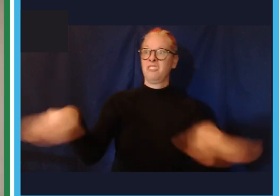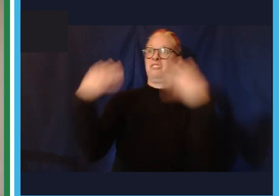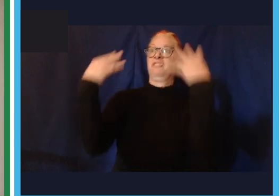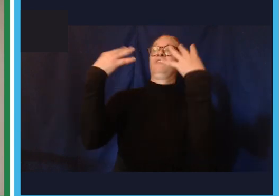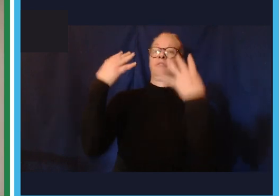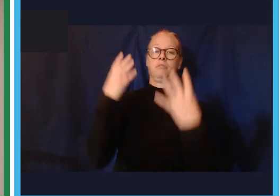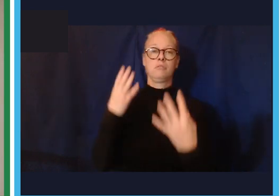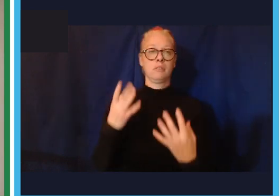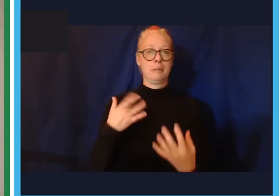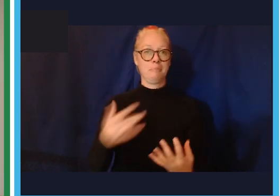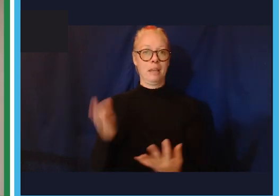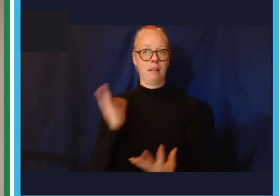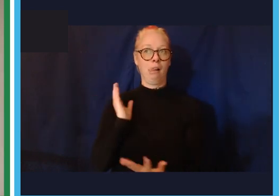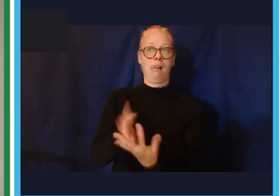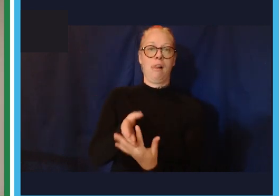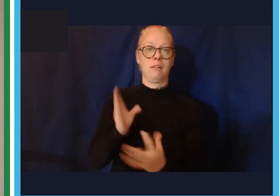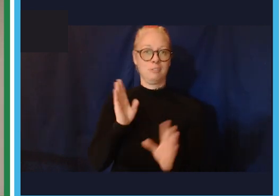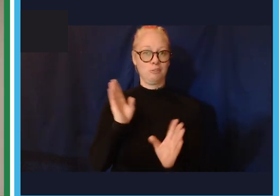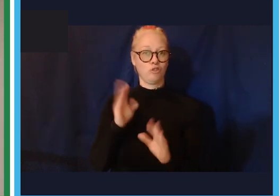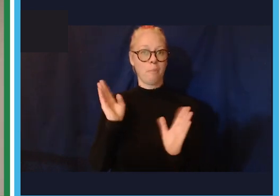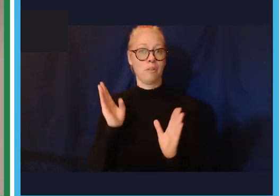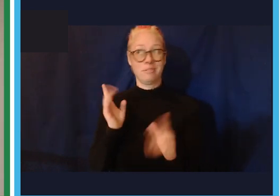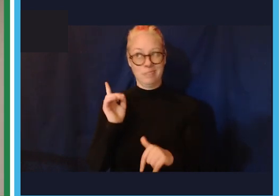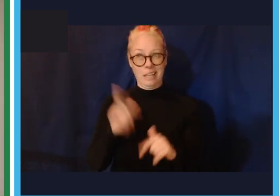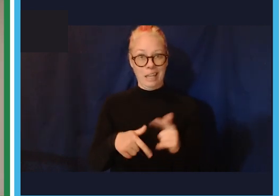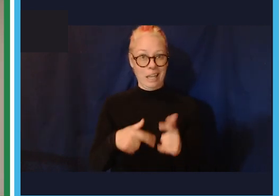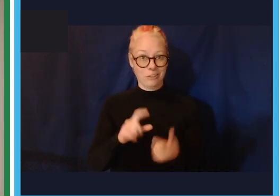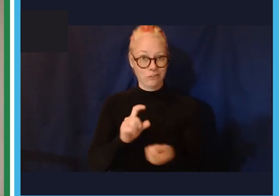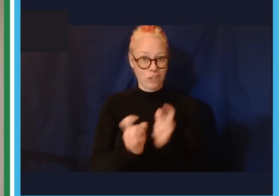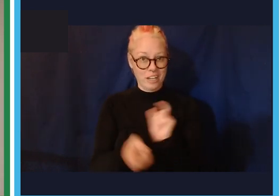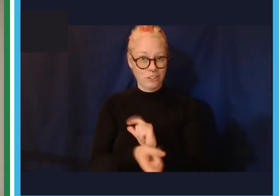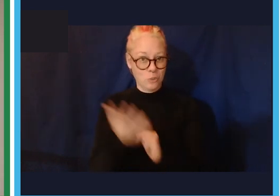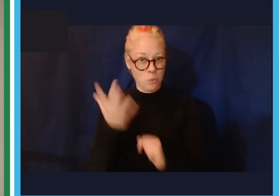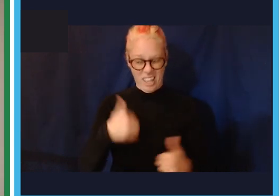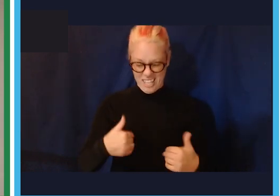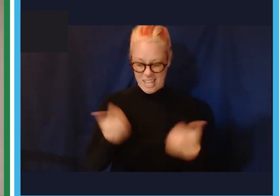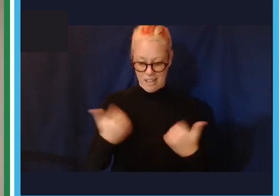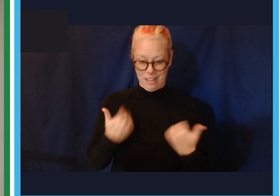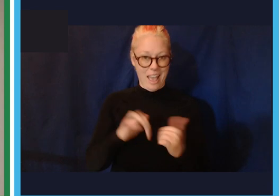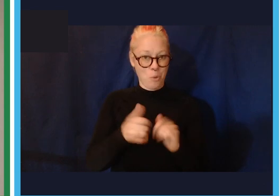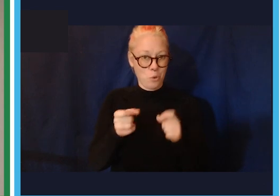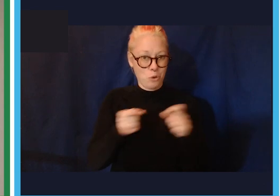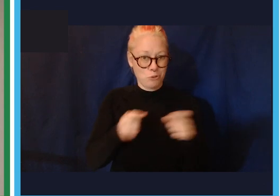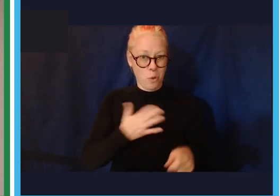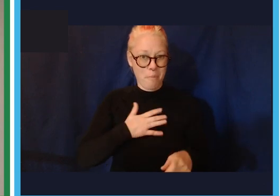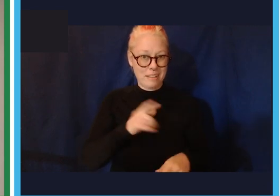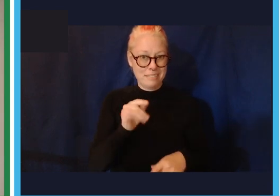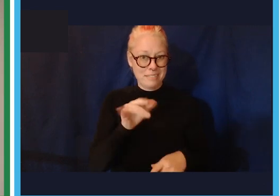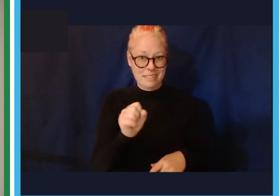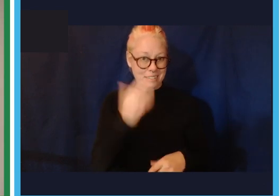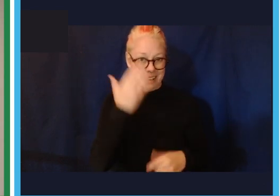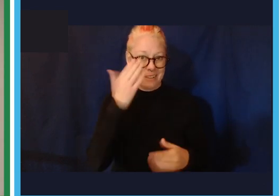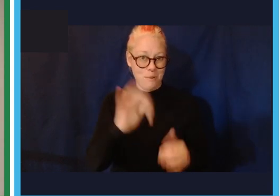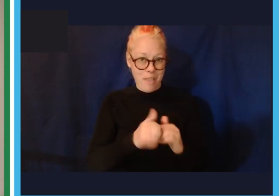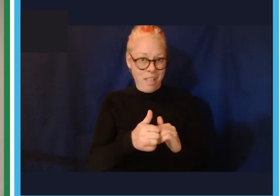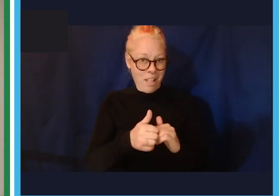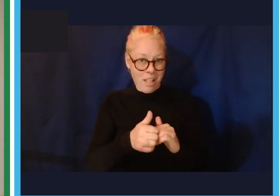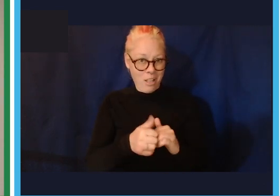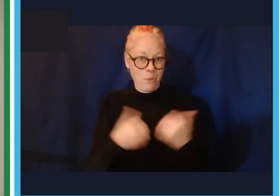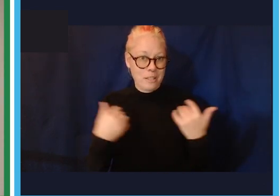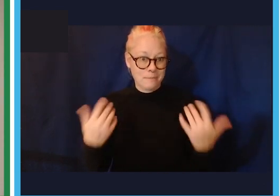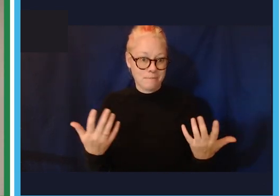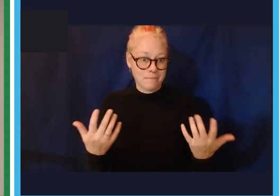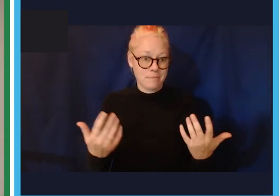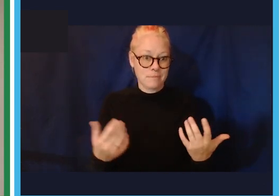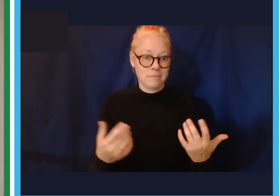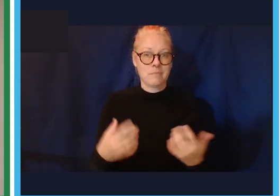And being made fun of constantly and all this kind of stuff builds. And I notice now in my writing, whether it's comedy or drama or whatever it